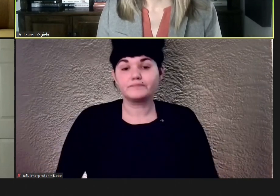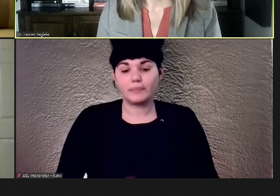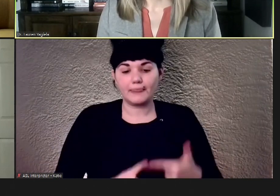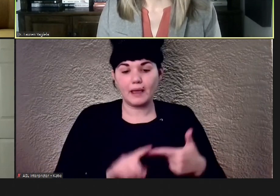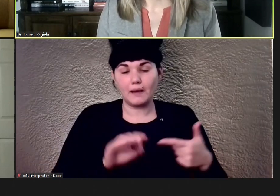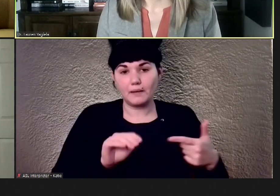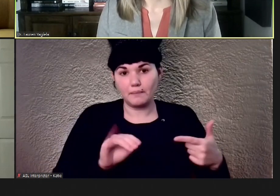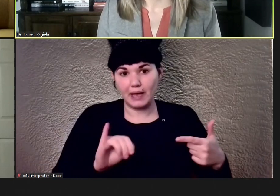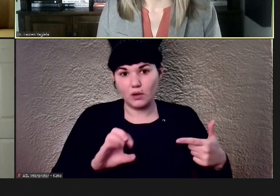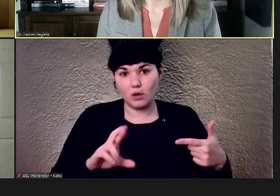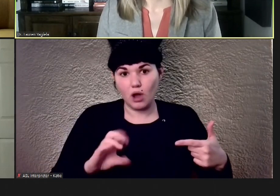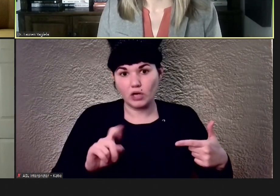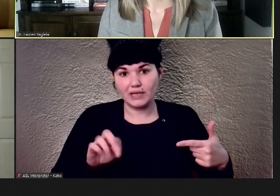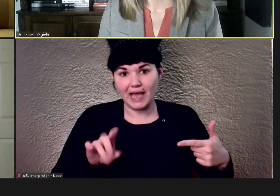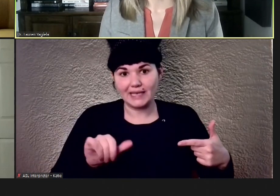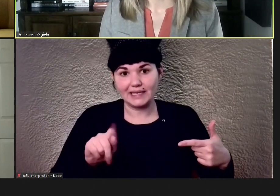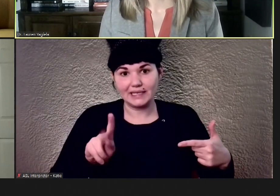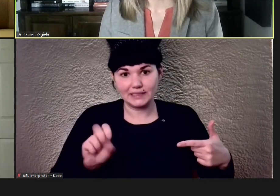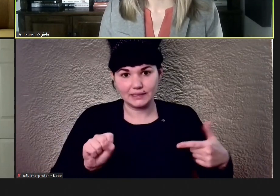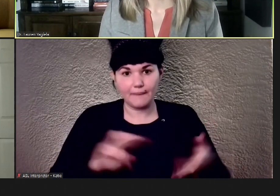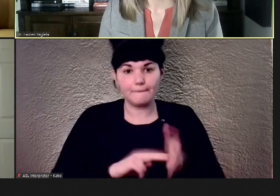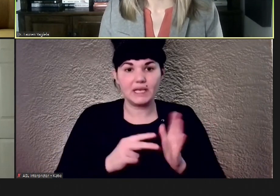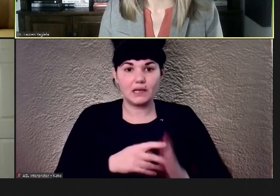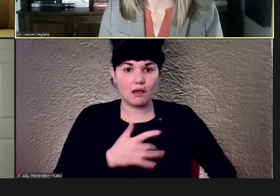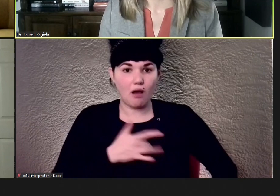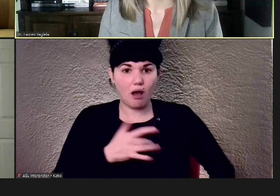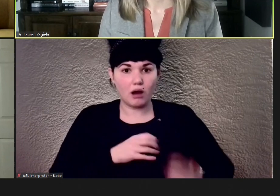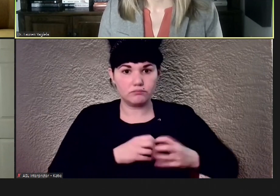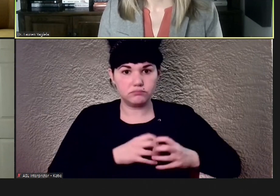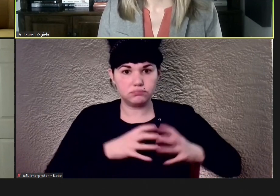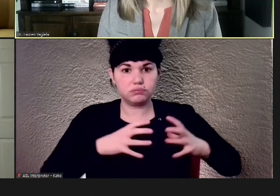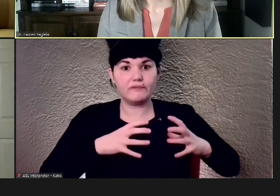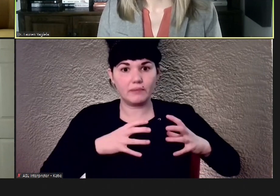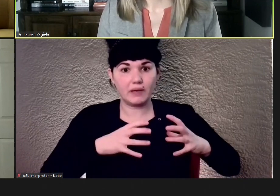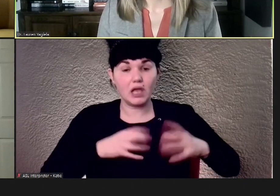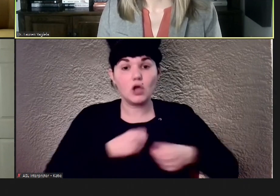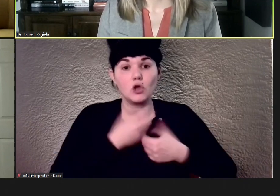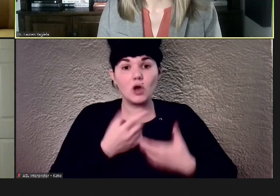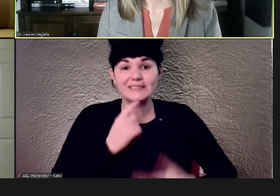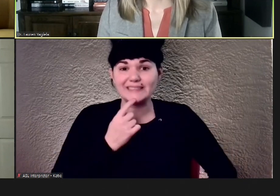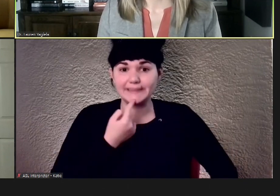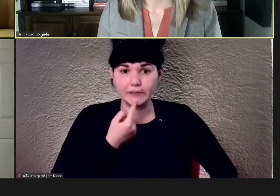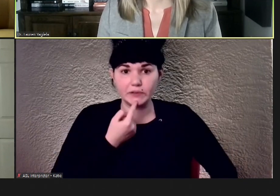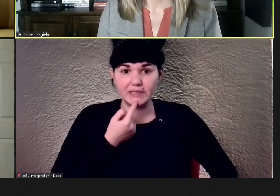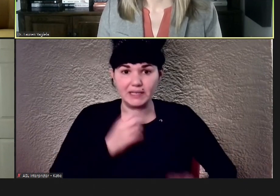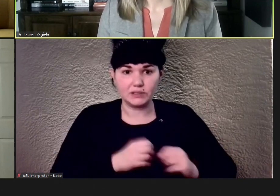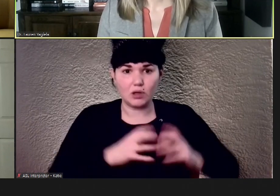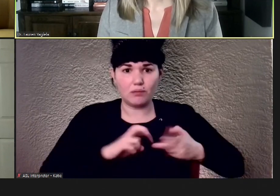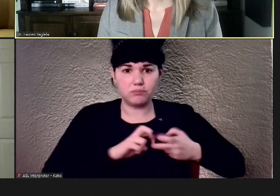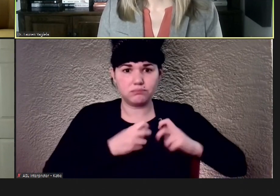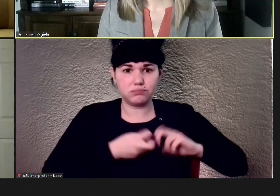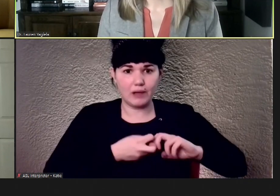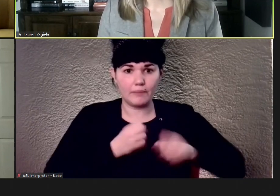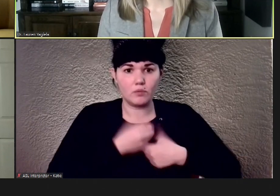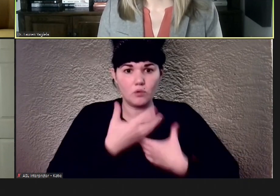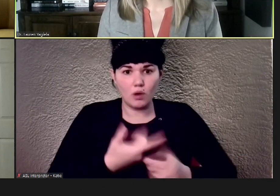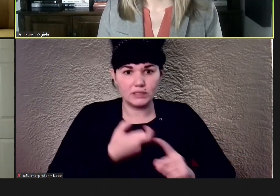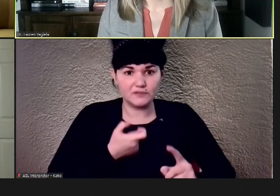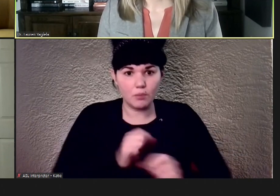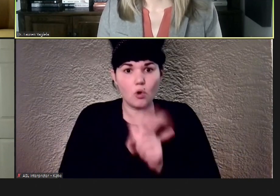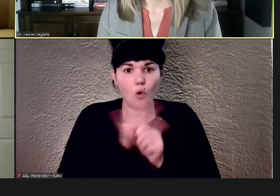or heart inflammation that causes serious heart dysfunction due to a COVID infection. Here I'm referring